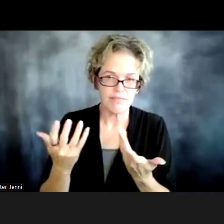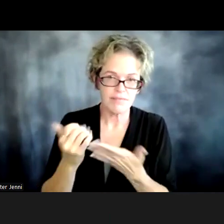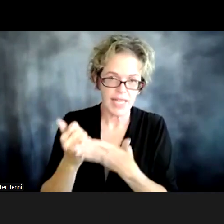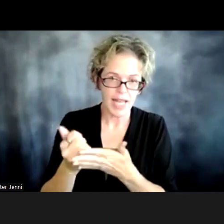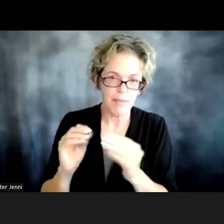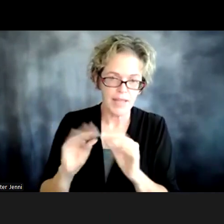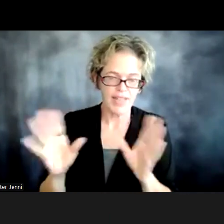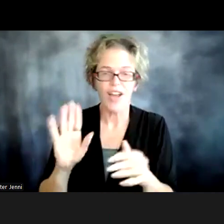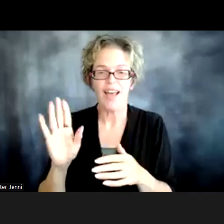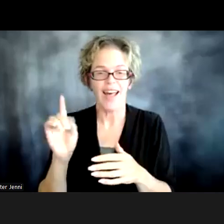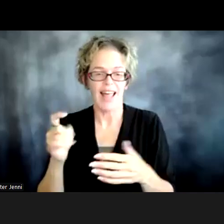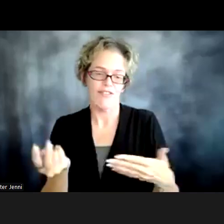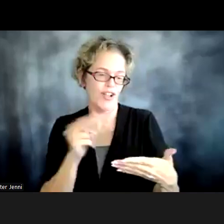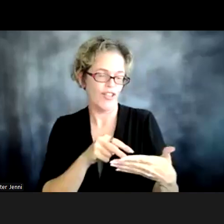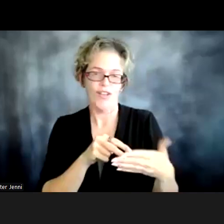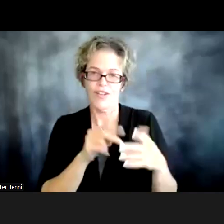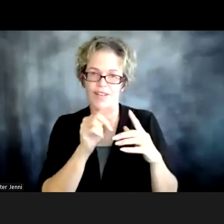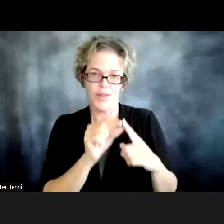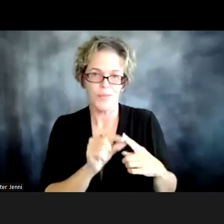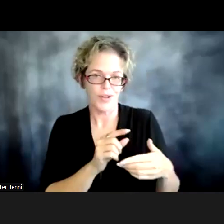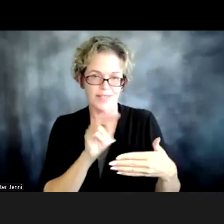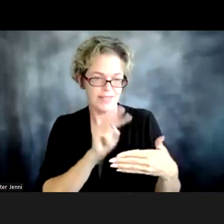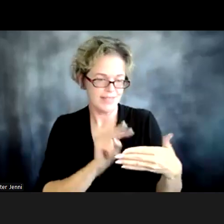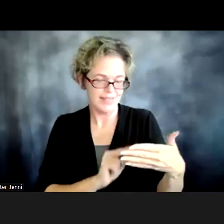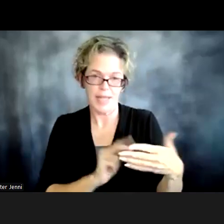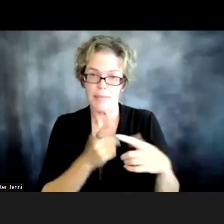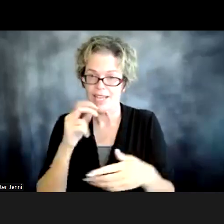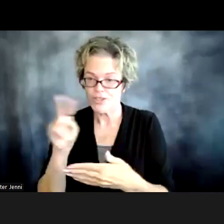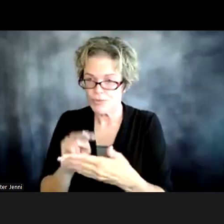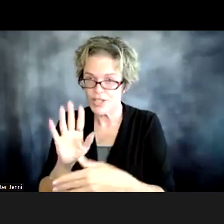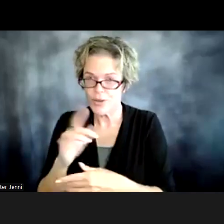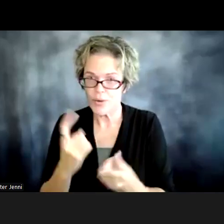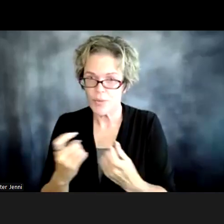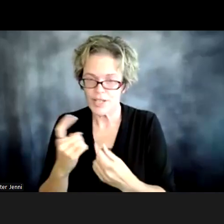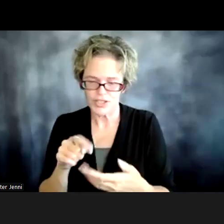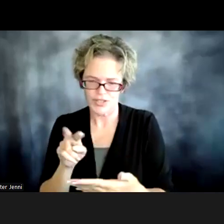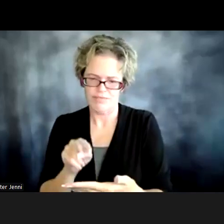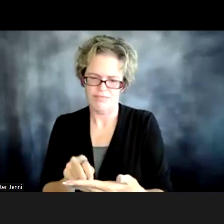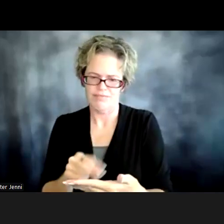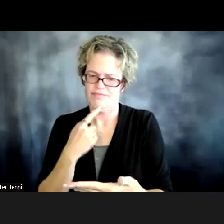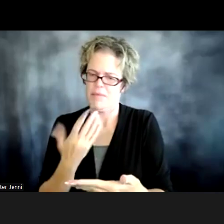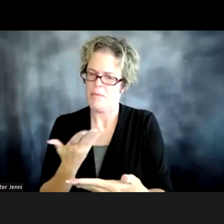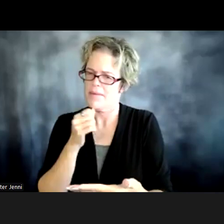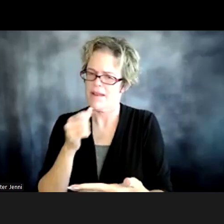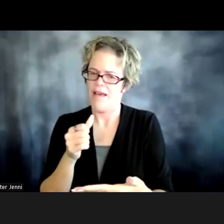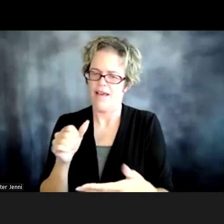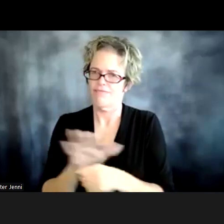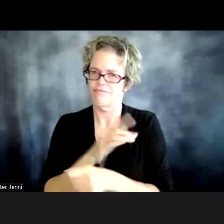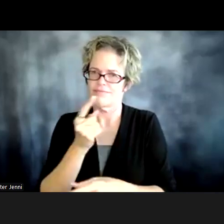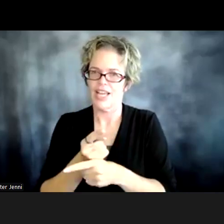take those back and double check the wording because reading your questions, it sounds like it may not be completely accurate. So we'll take